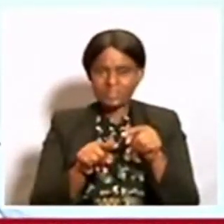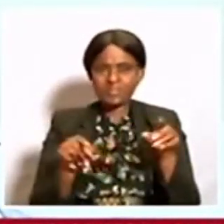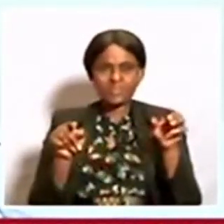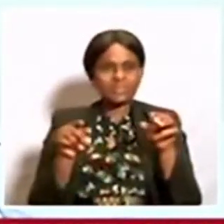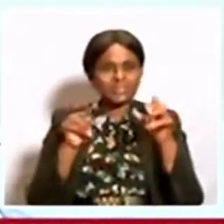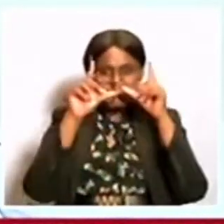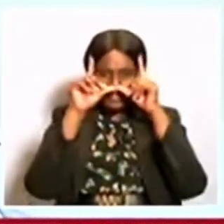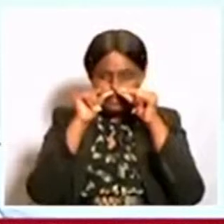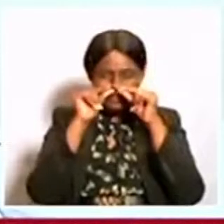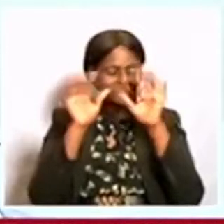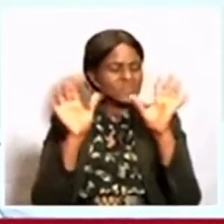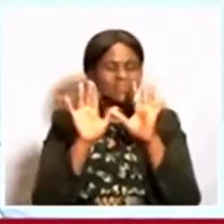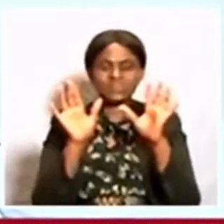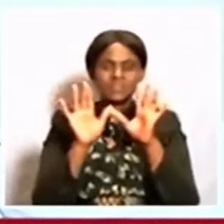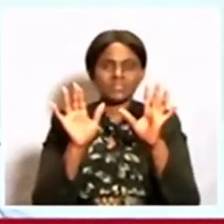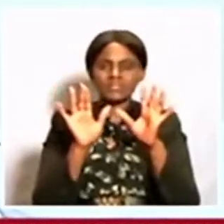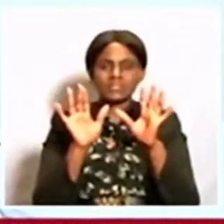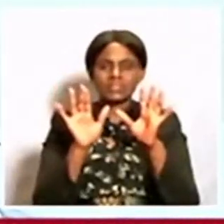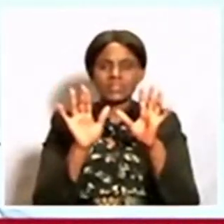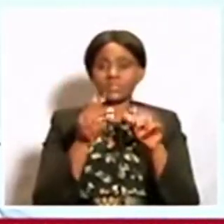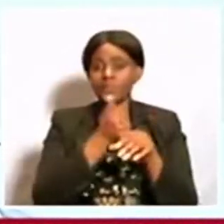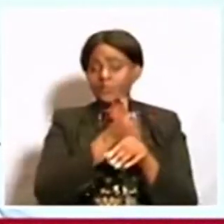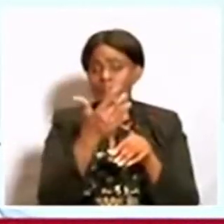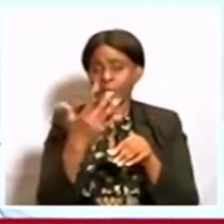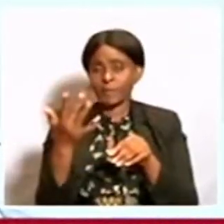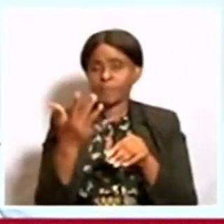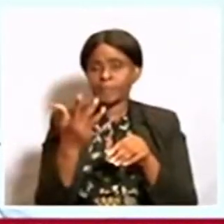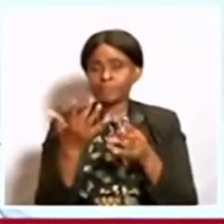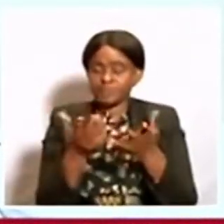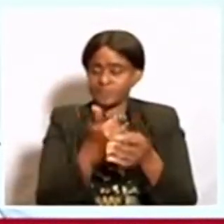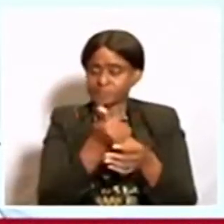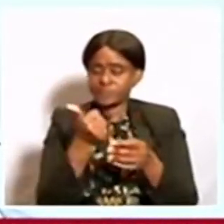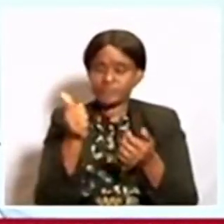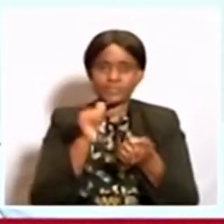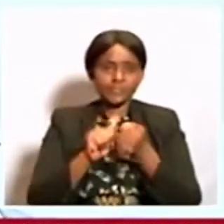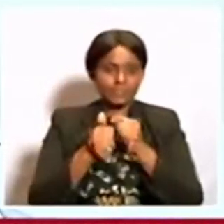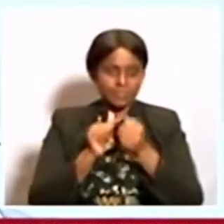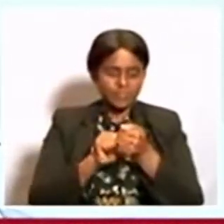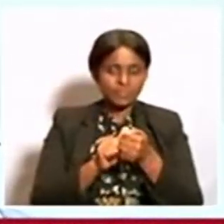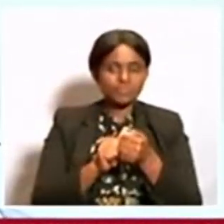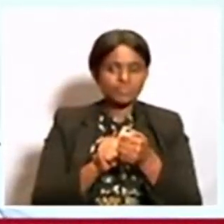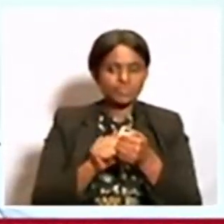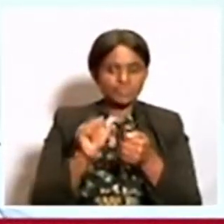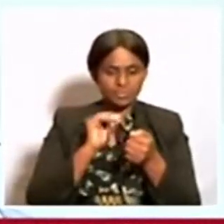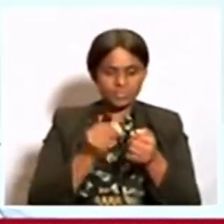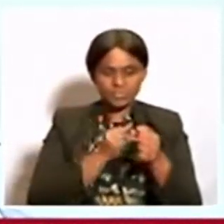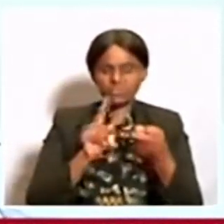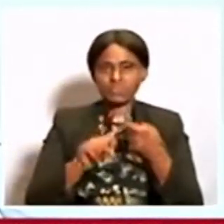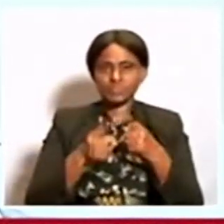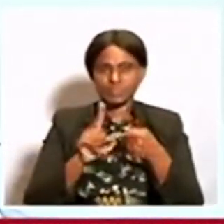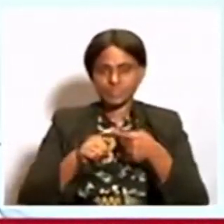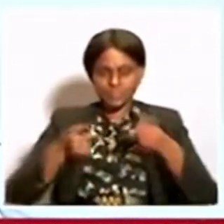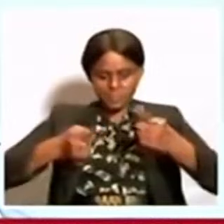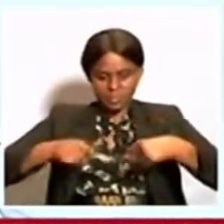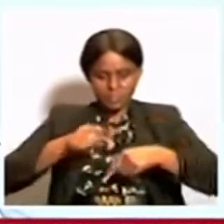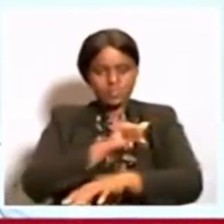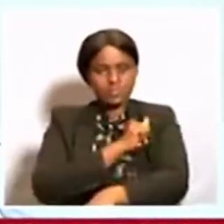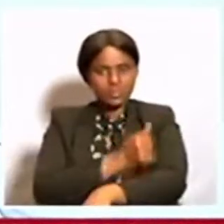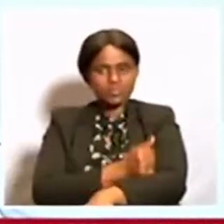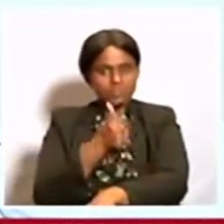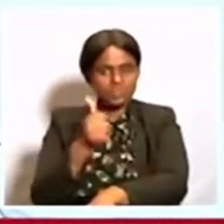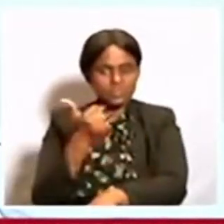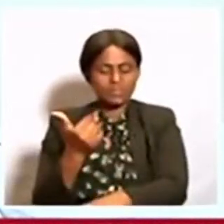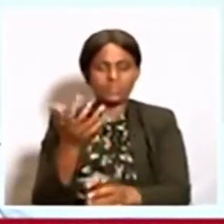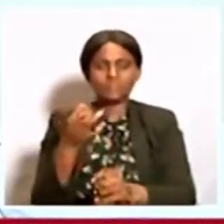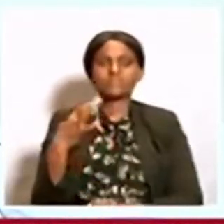eyes to anything, any shortcut that our colleagues in local authorities would want